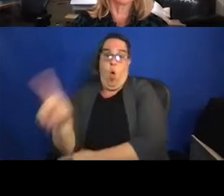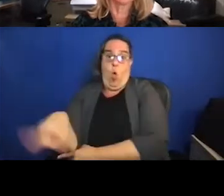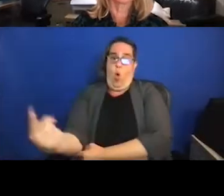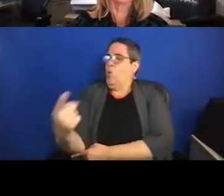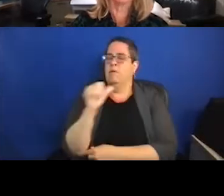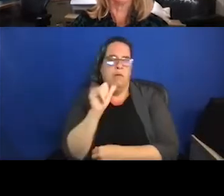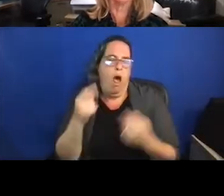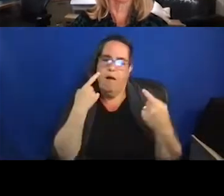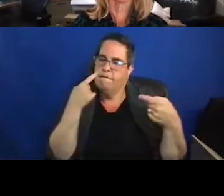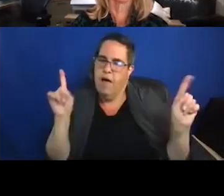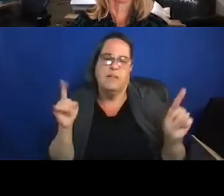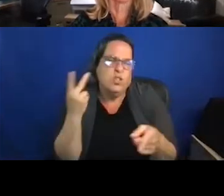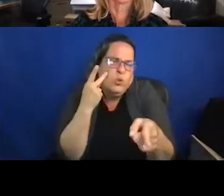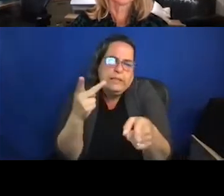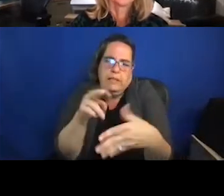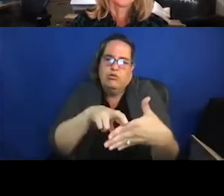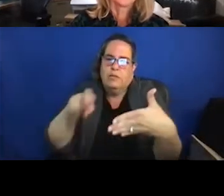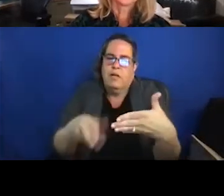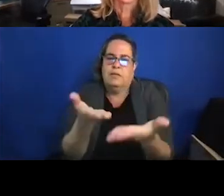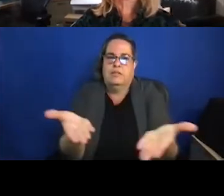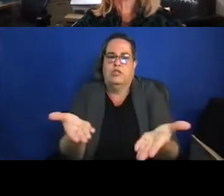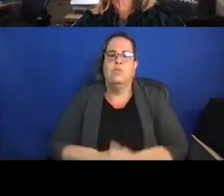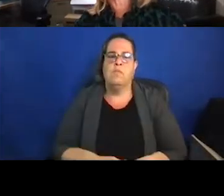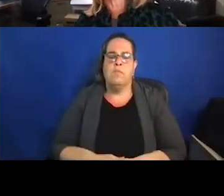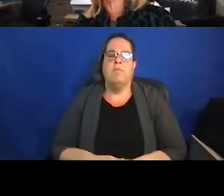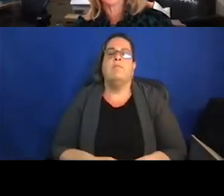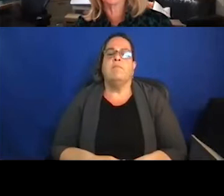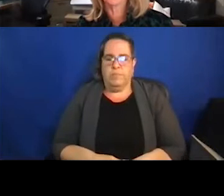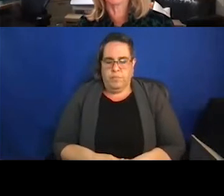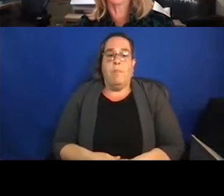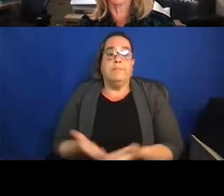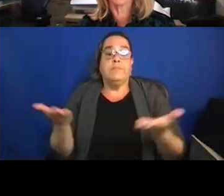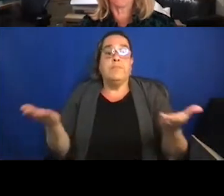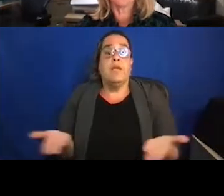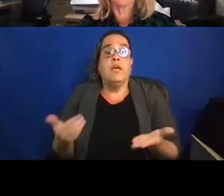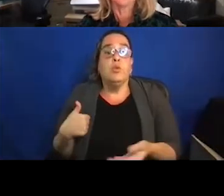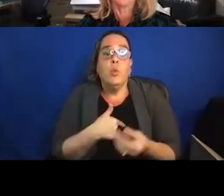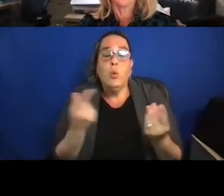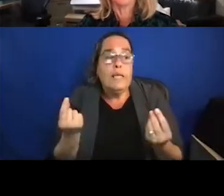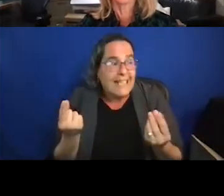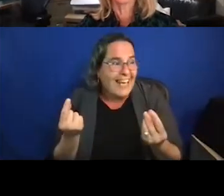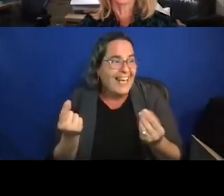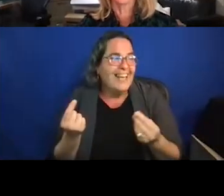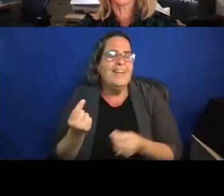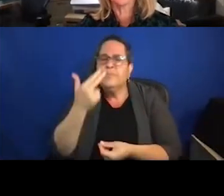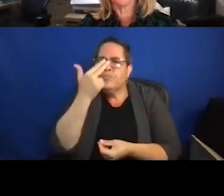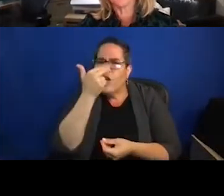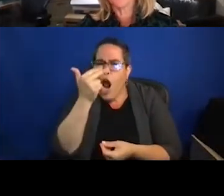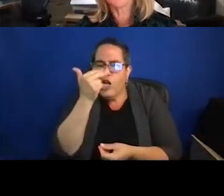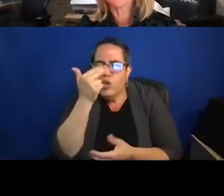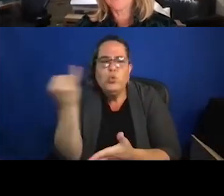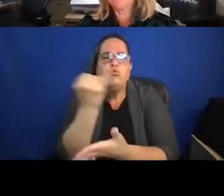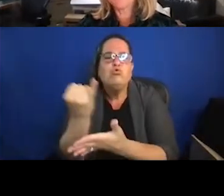treatment, while 31% were offered basically usually nicotine patch. Which by itself is